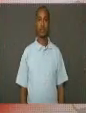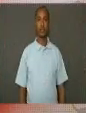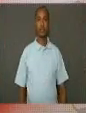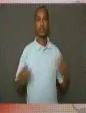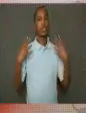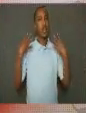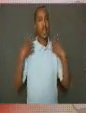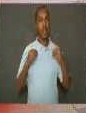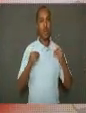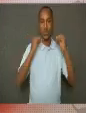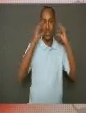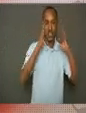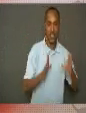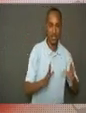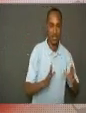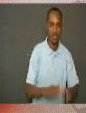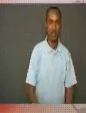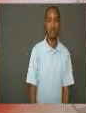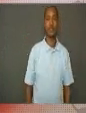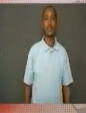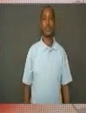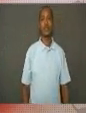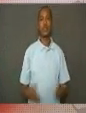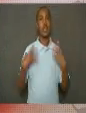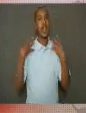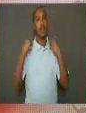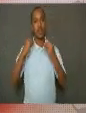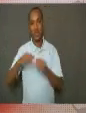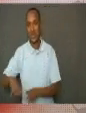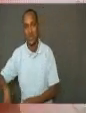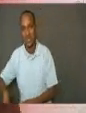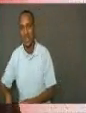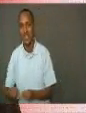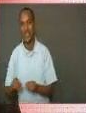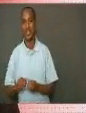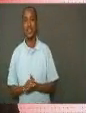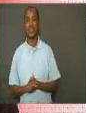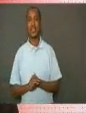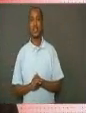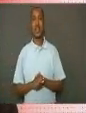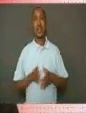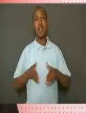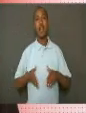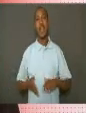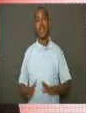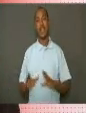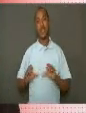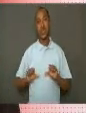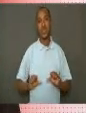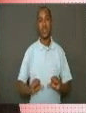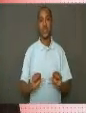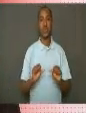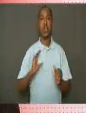Hello, teacher. Hello, students. Let us